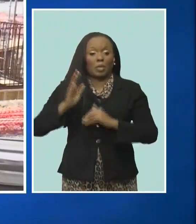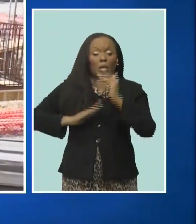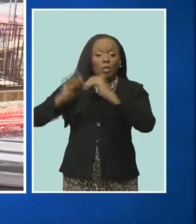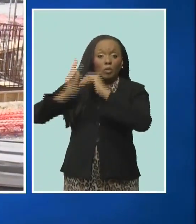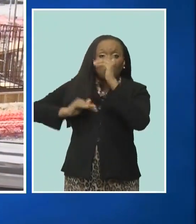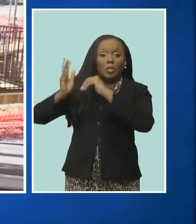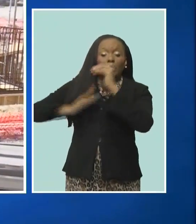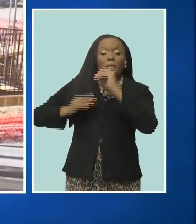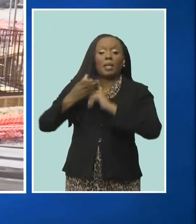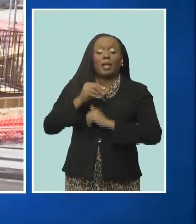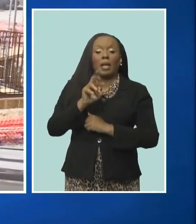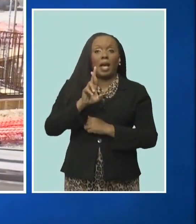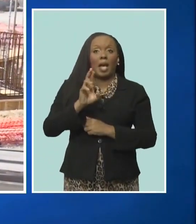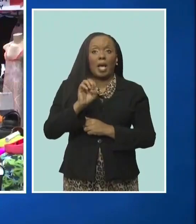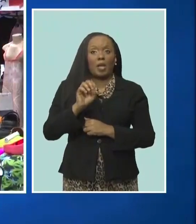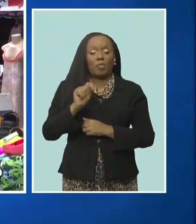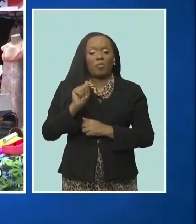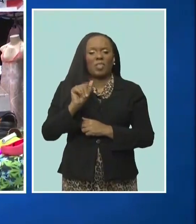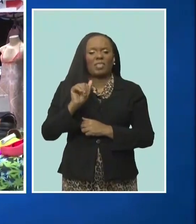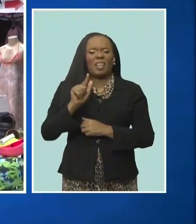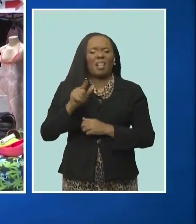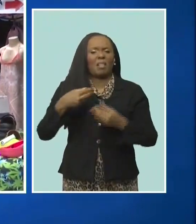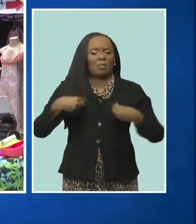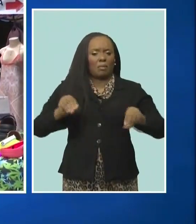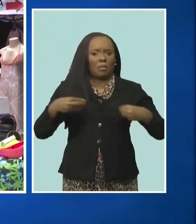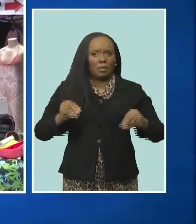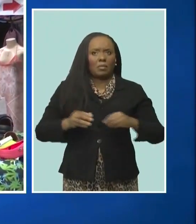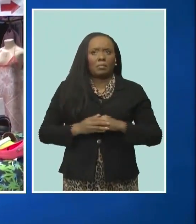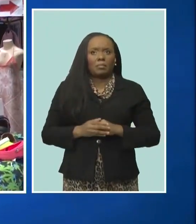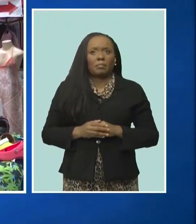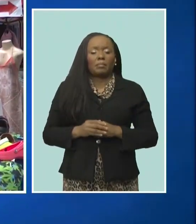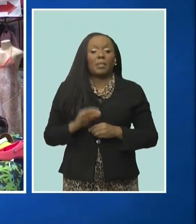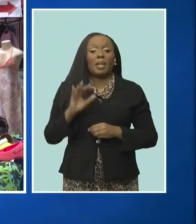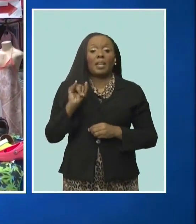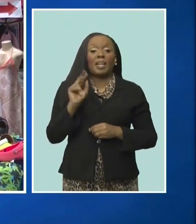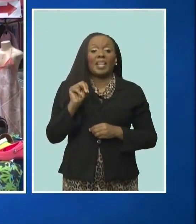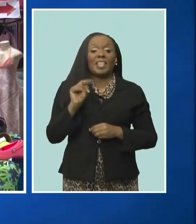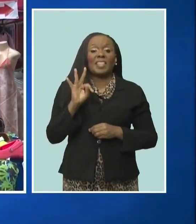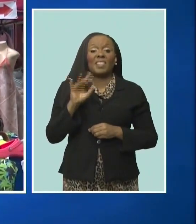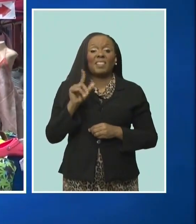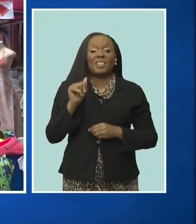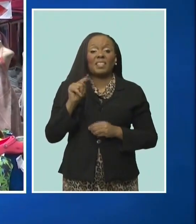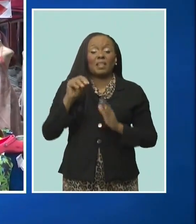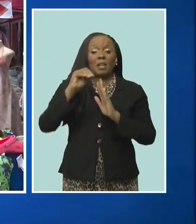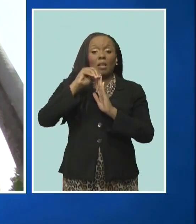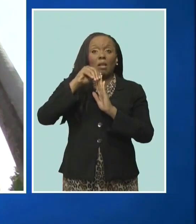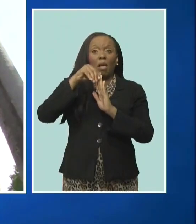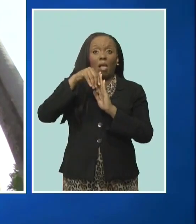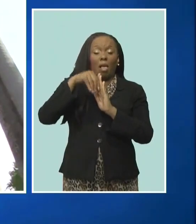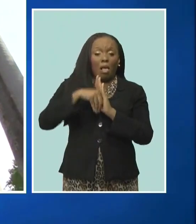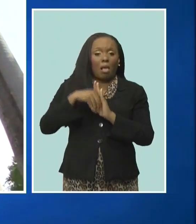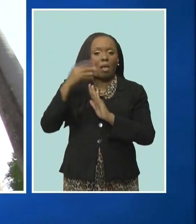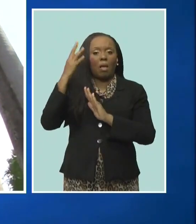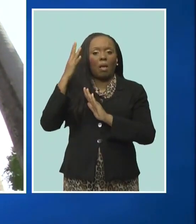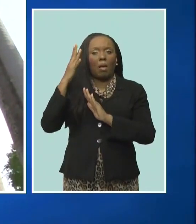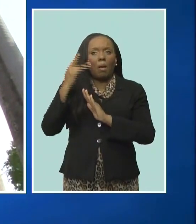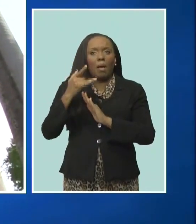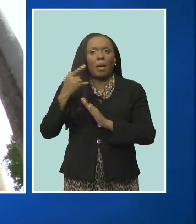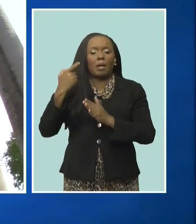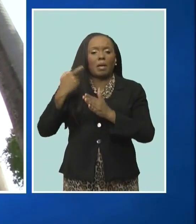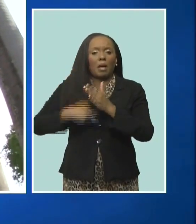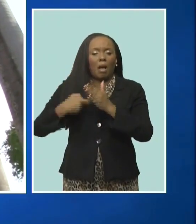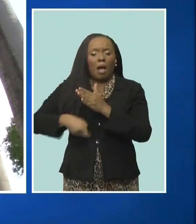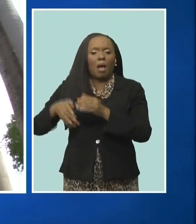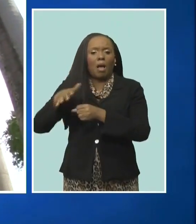and retail trade sectors. He says inflation fell to 1.4% due to stabilizing price pressures, while